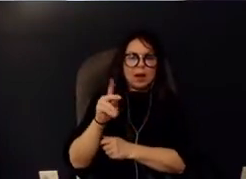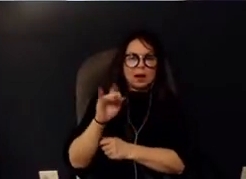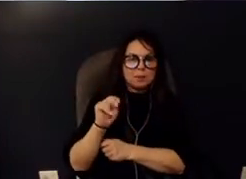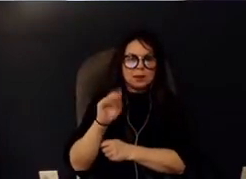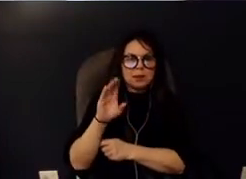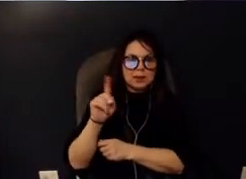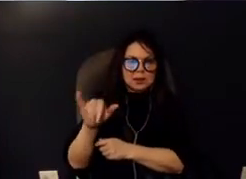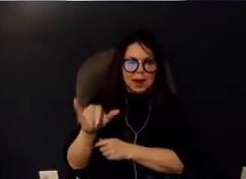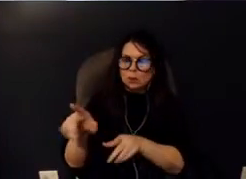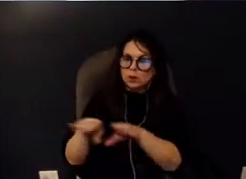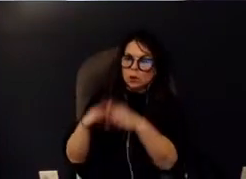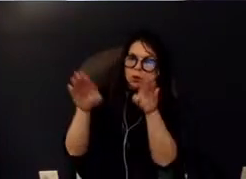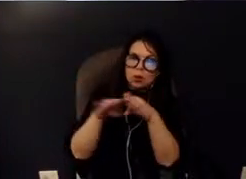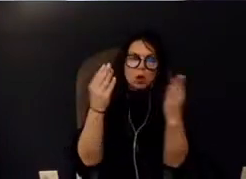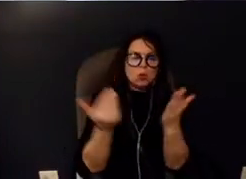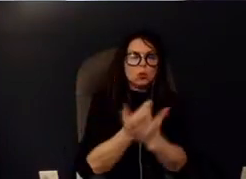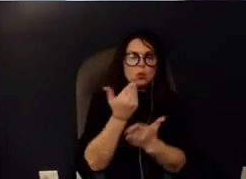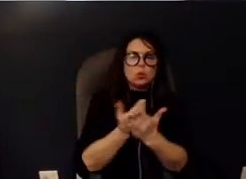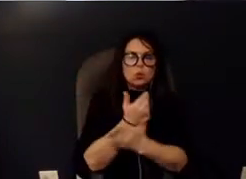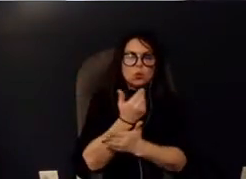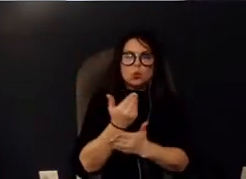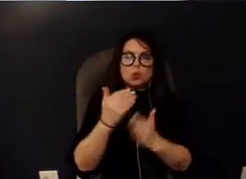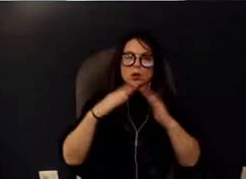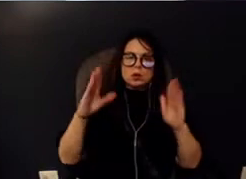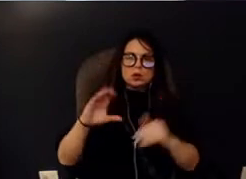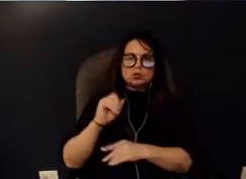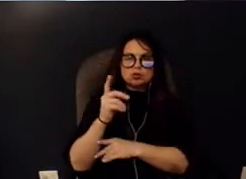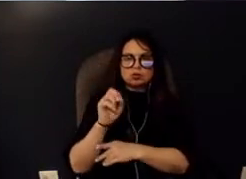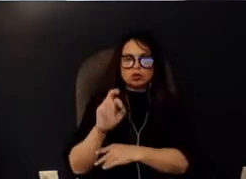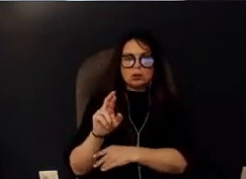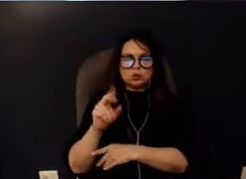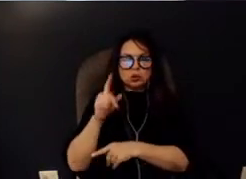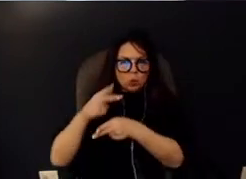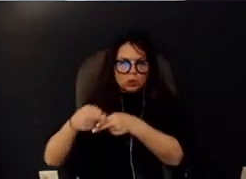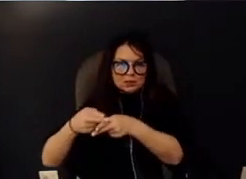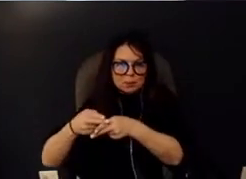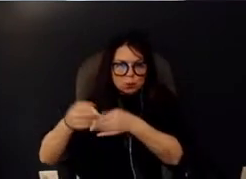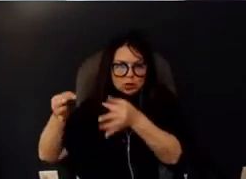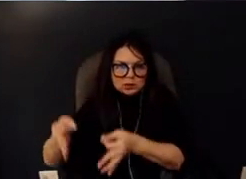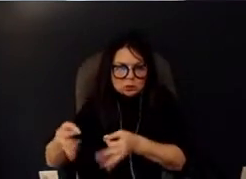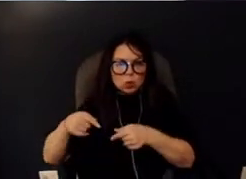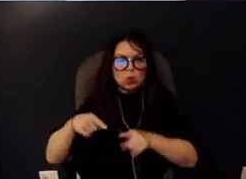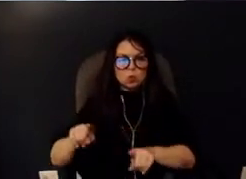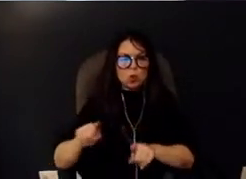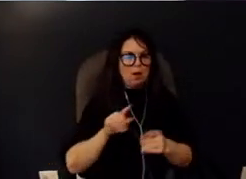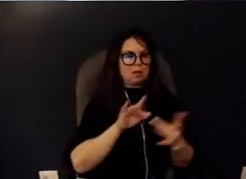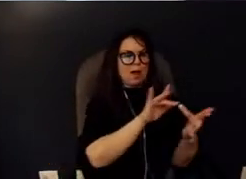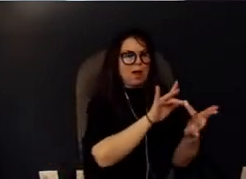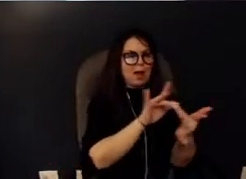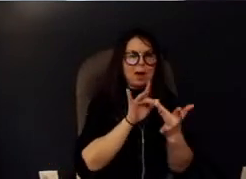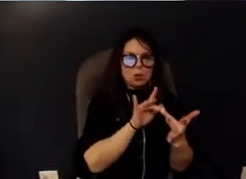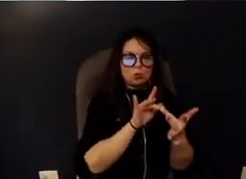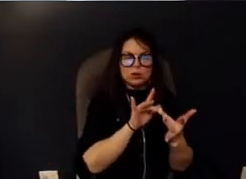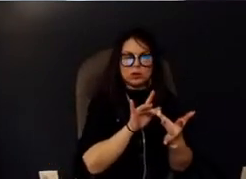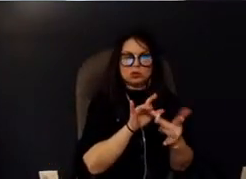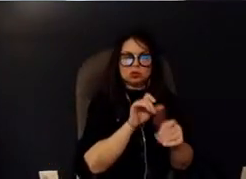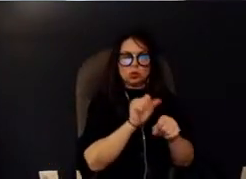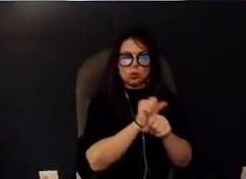a temporary solution while outreach workers help to support those individuals find permanent